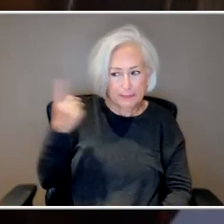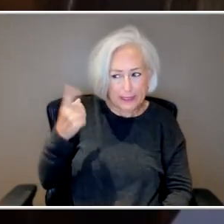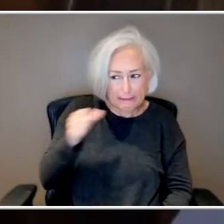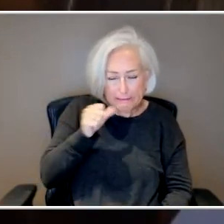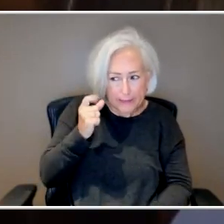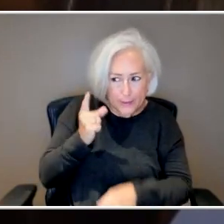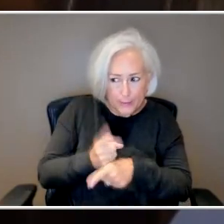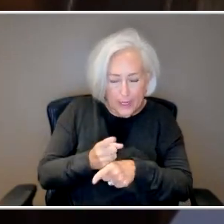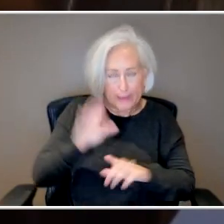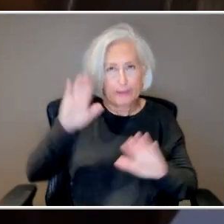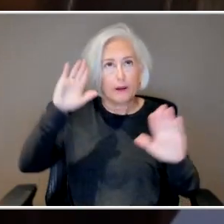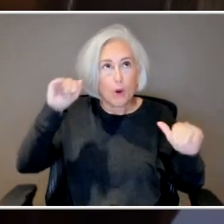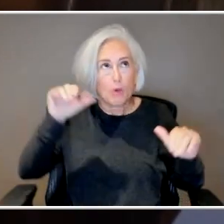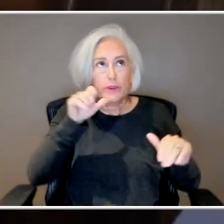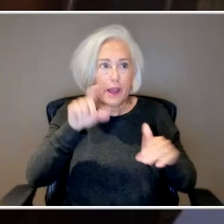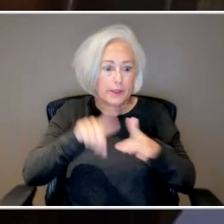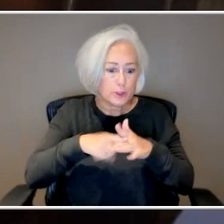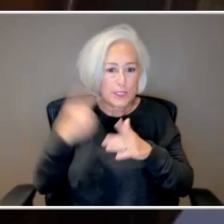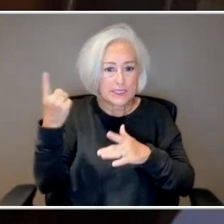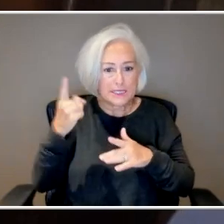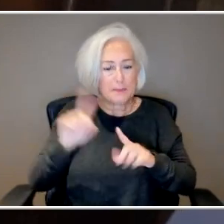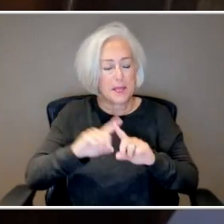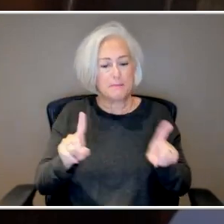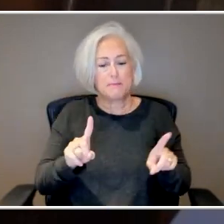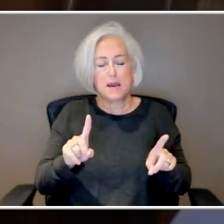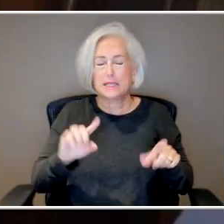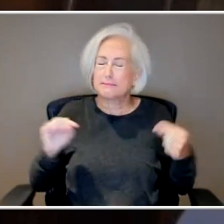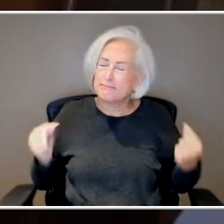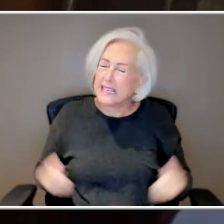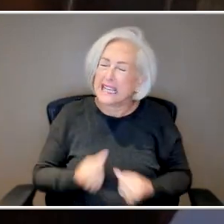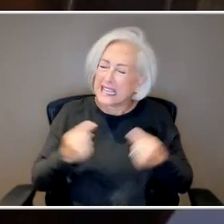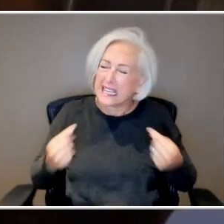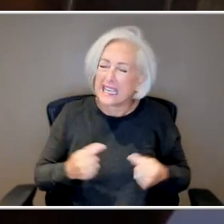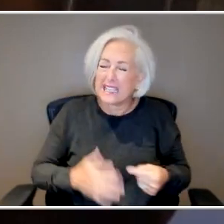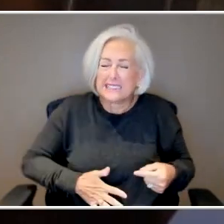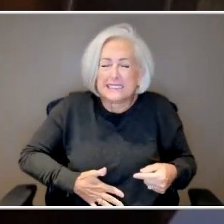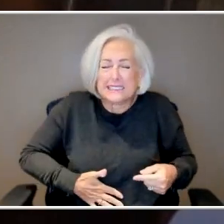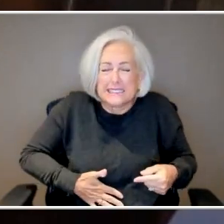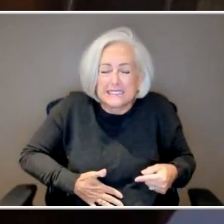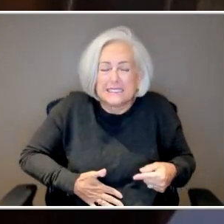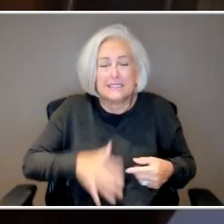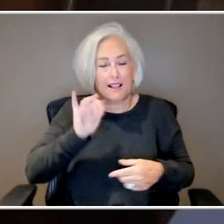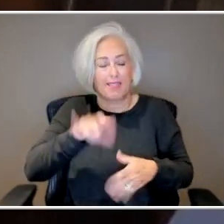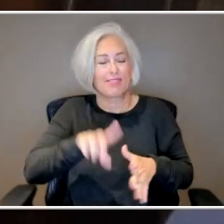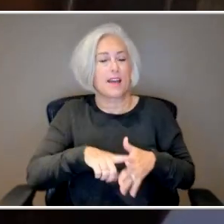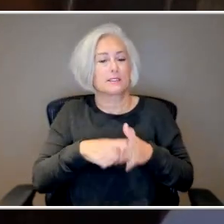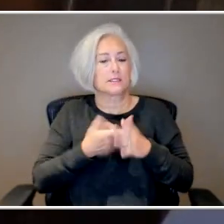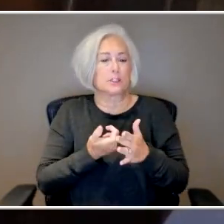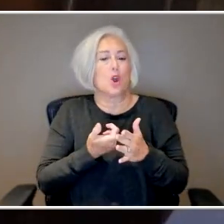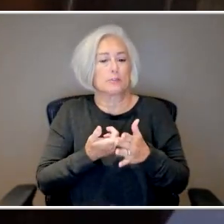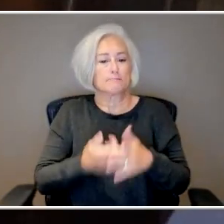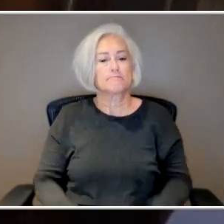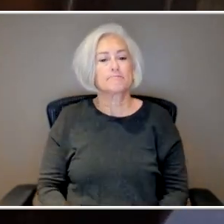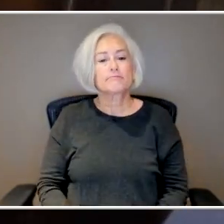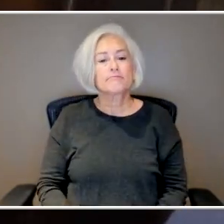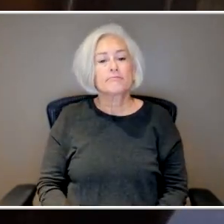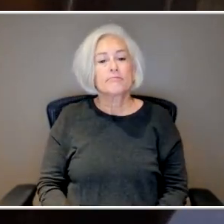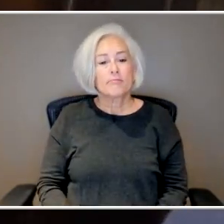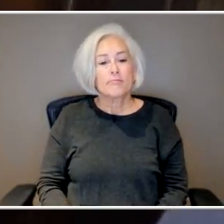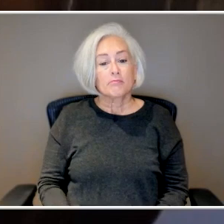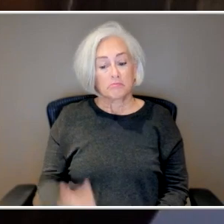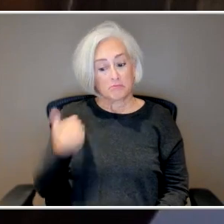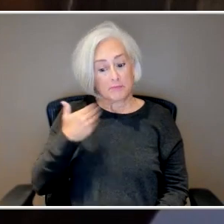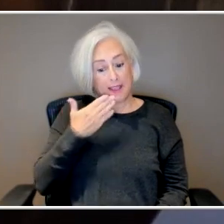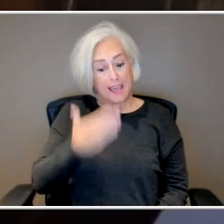something, but I just had horrible pain, and that was the beginning. And then I had a very good